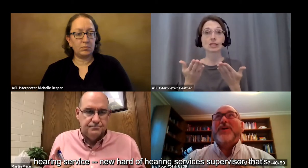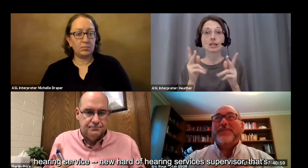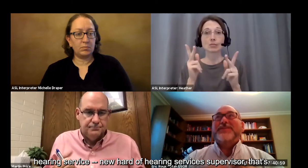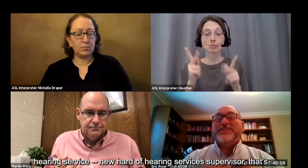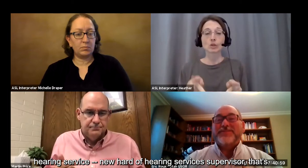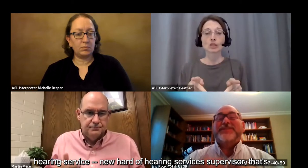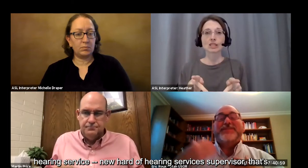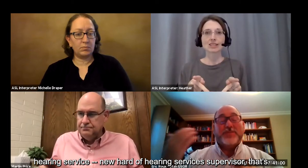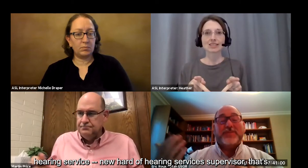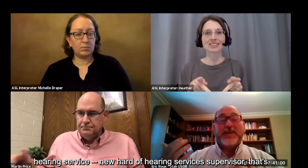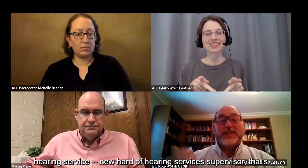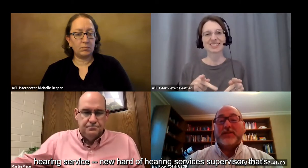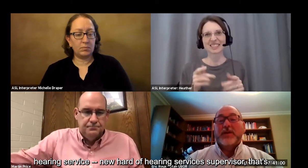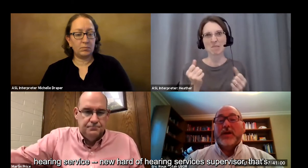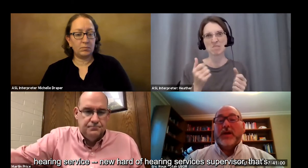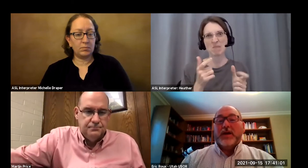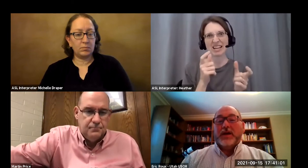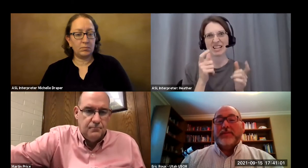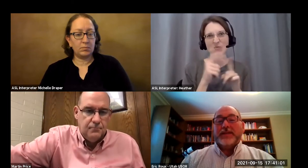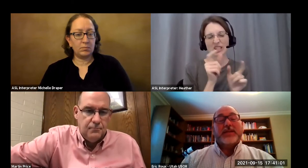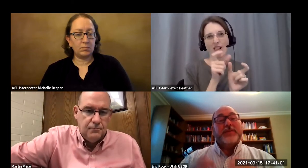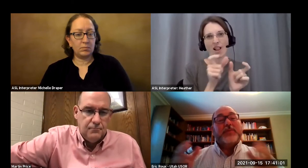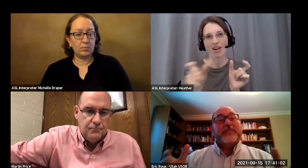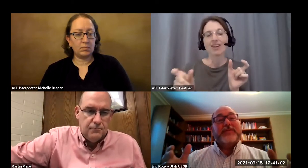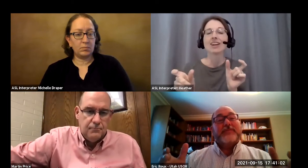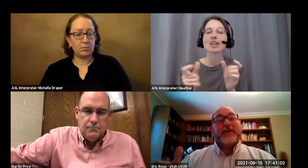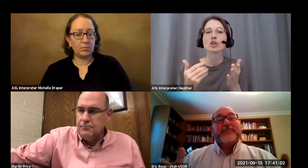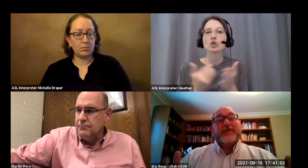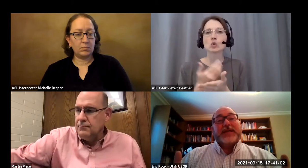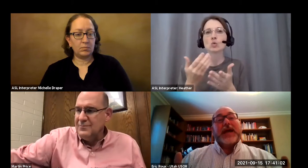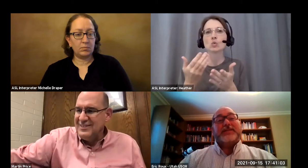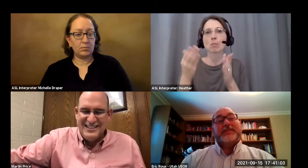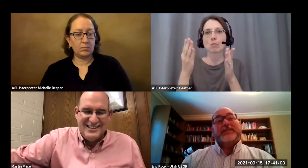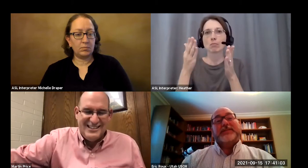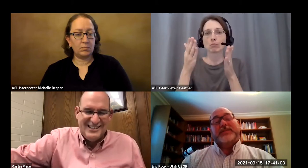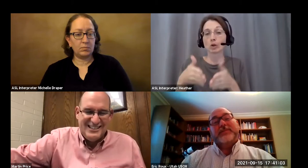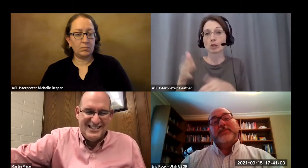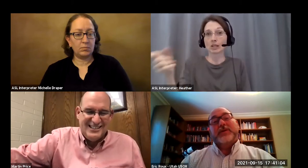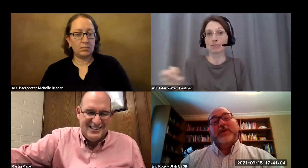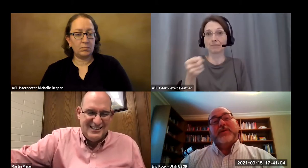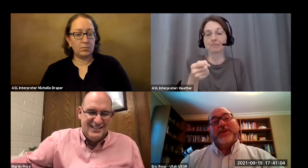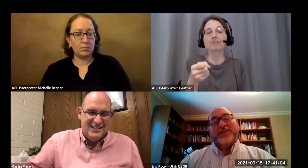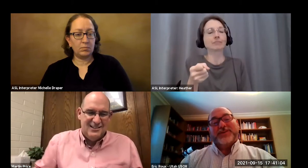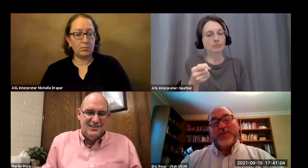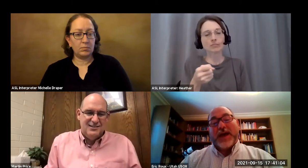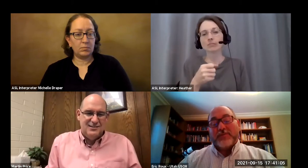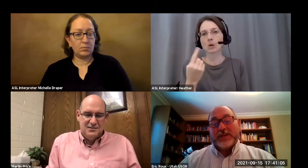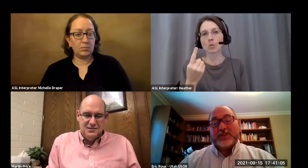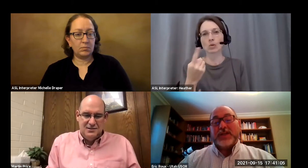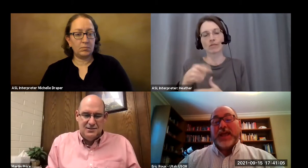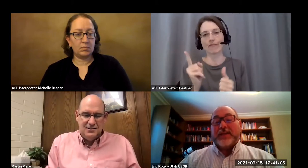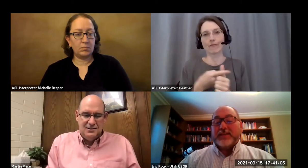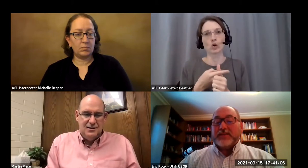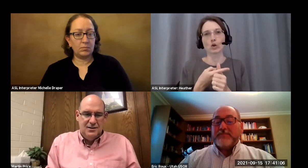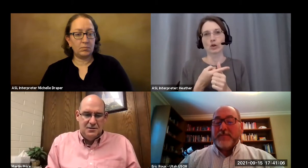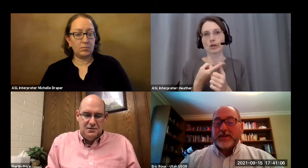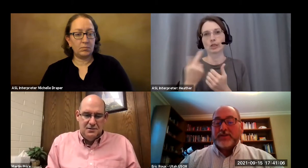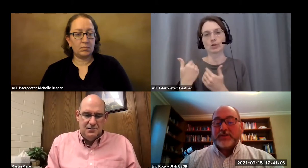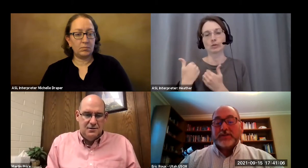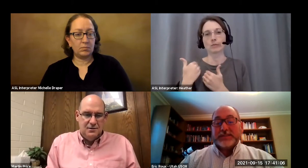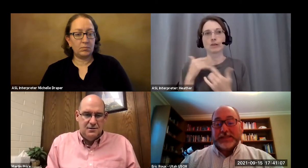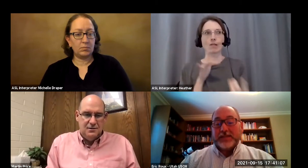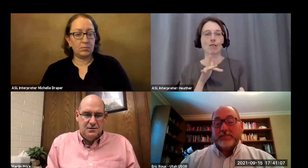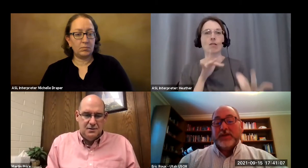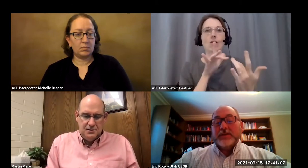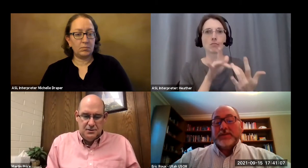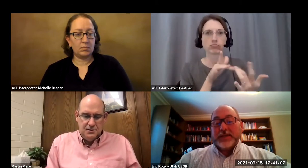new hard of hearing services supervisor, that's going to be one of their very first tasks, is to do outreach and then to manage